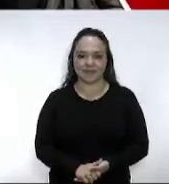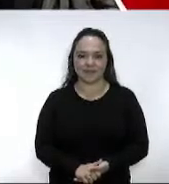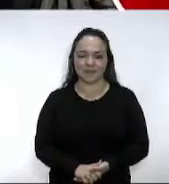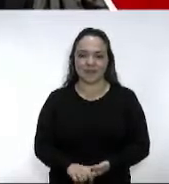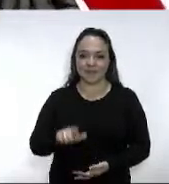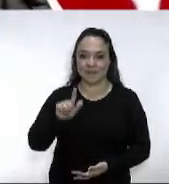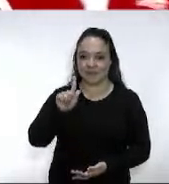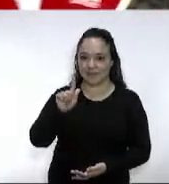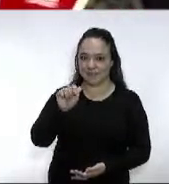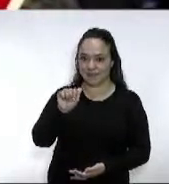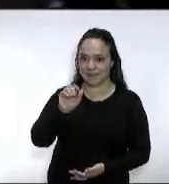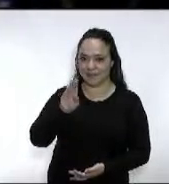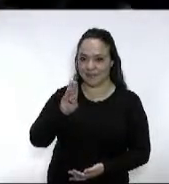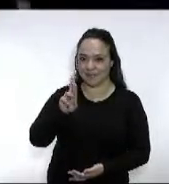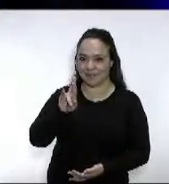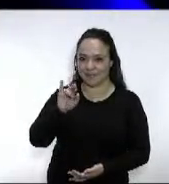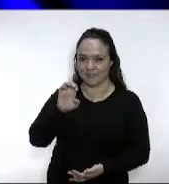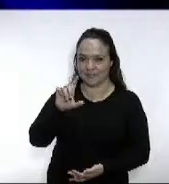Gabriela Bley Trevisan.